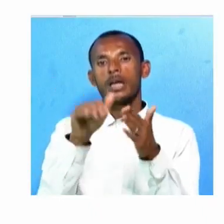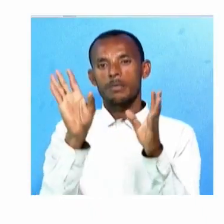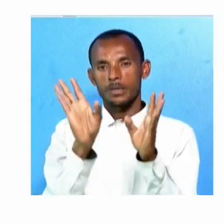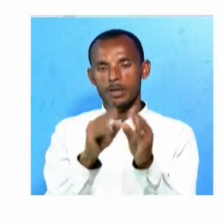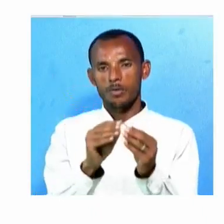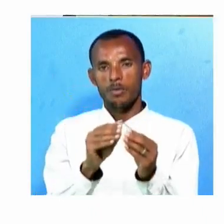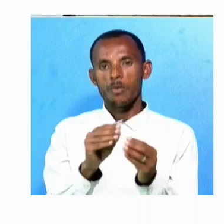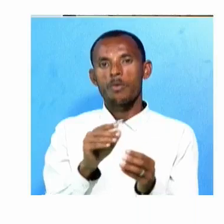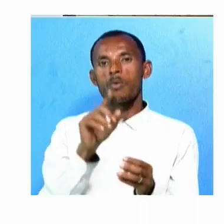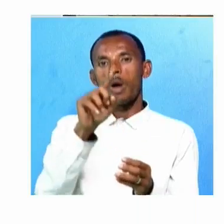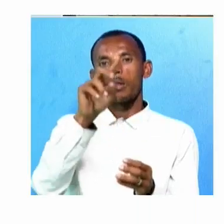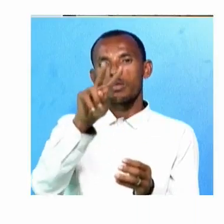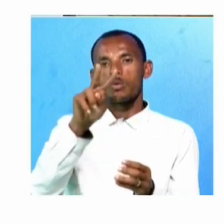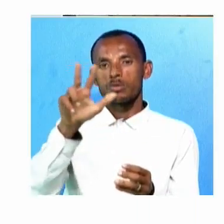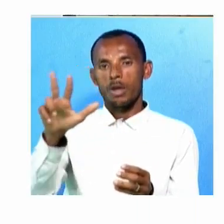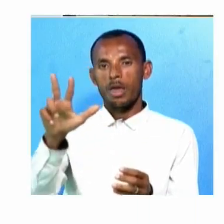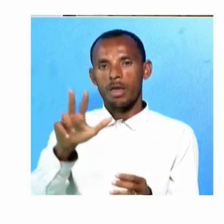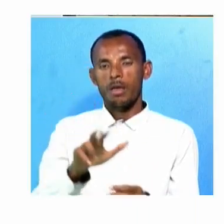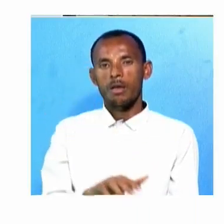1, 2, 3.